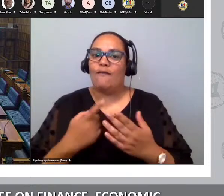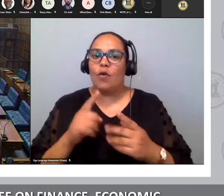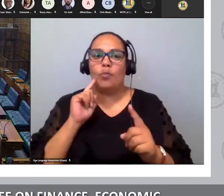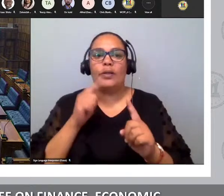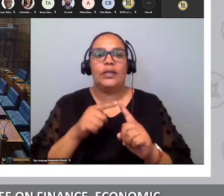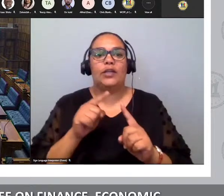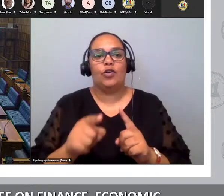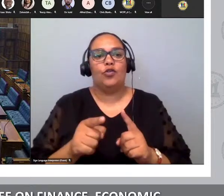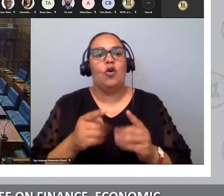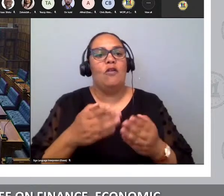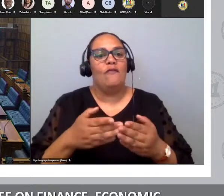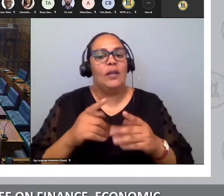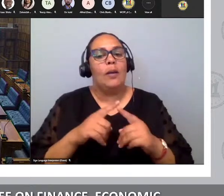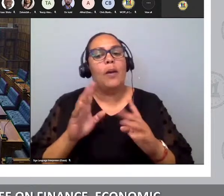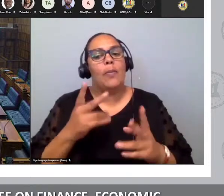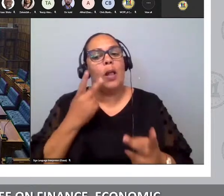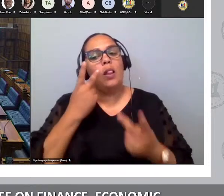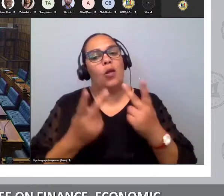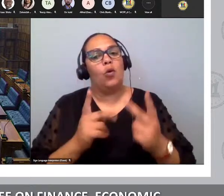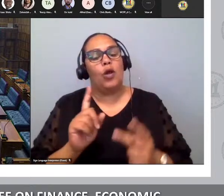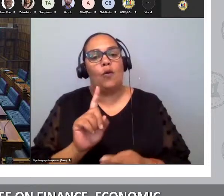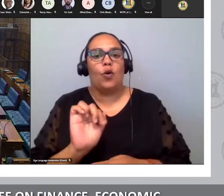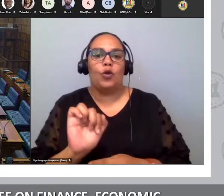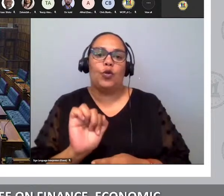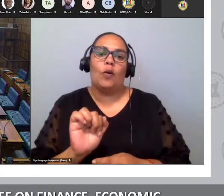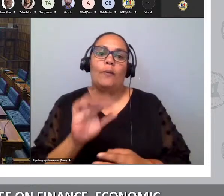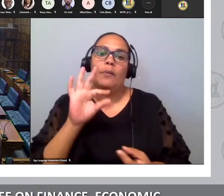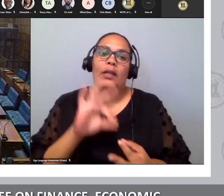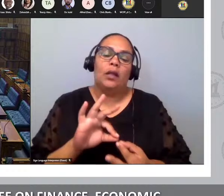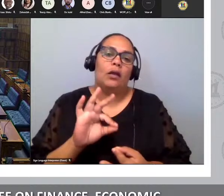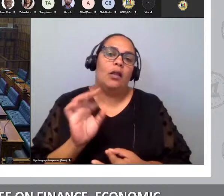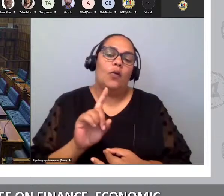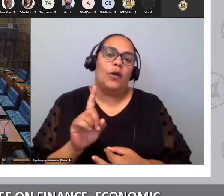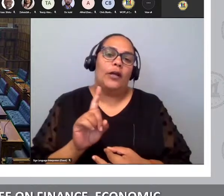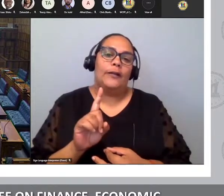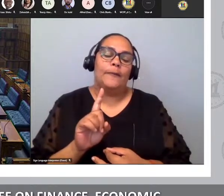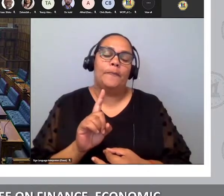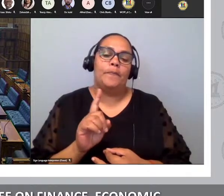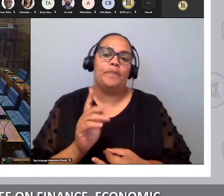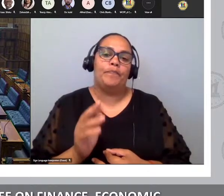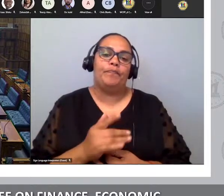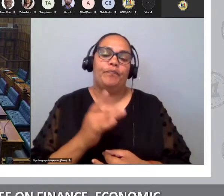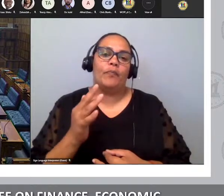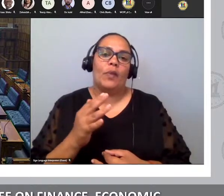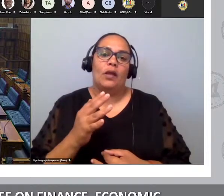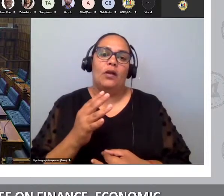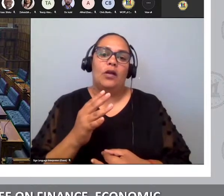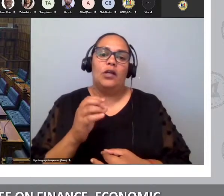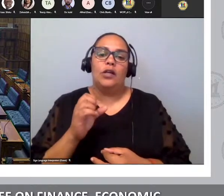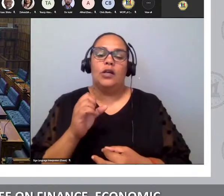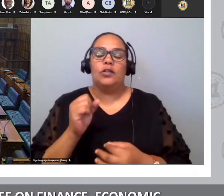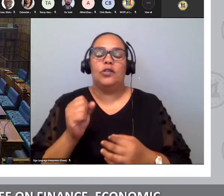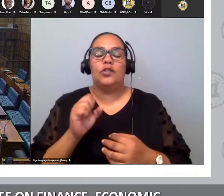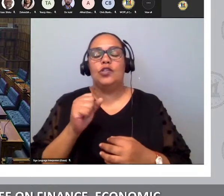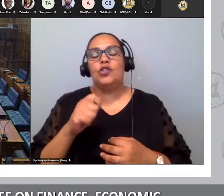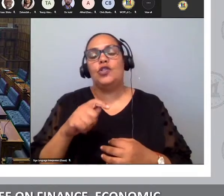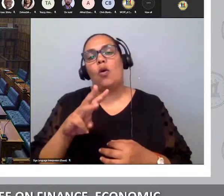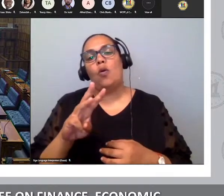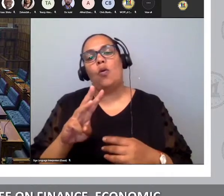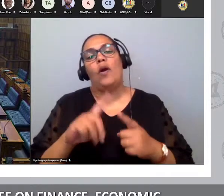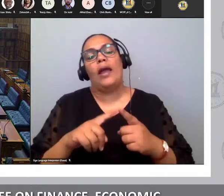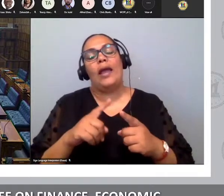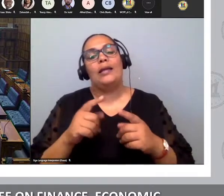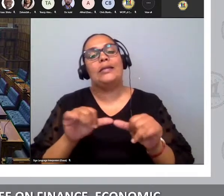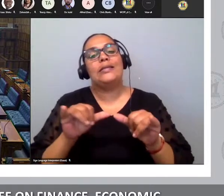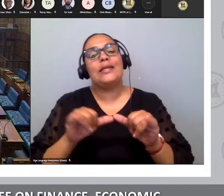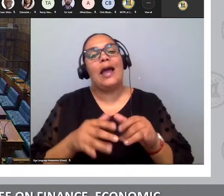particular vessel and I think just looking at um the particular um stow and the the size of